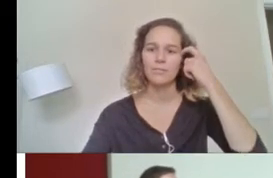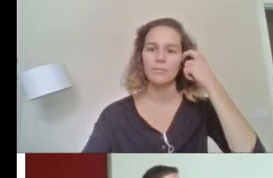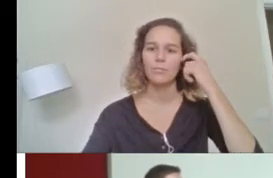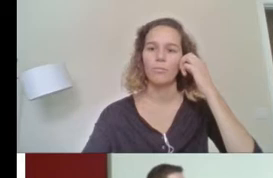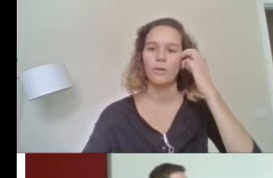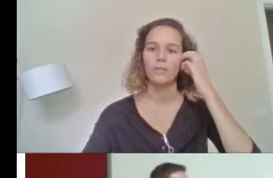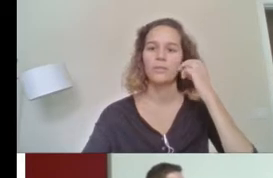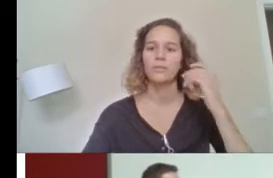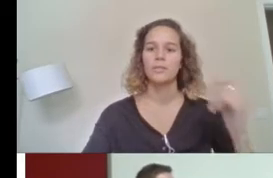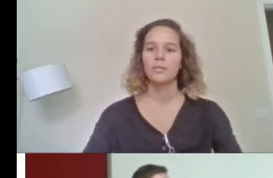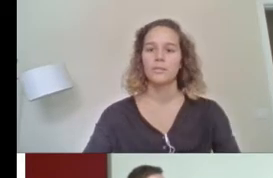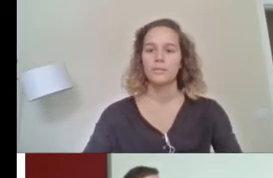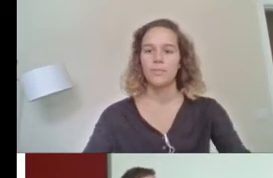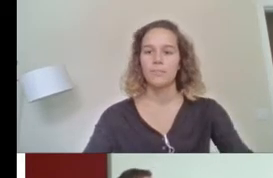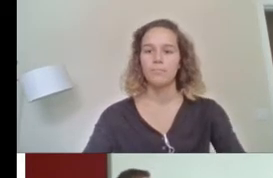affected with one